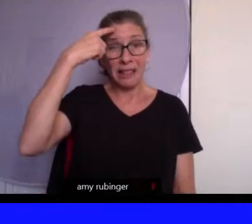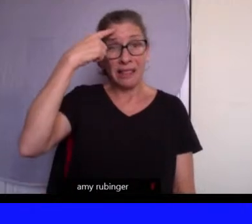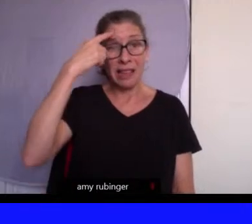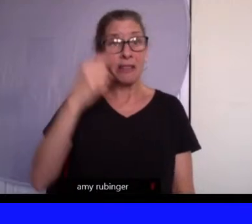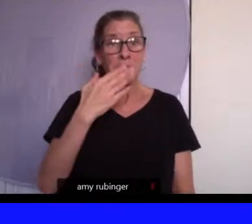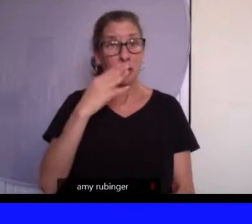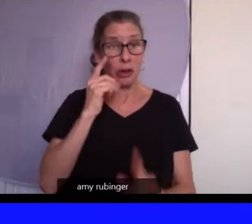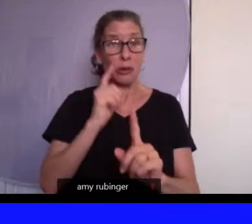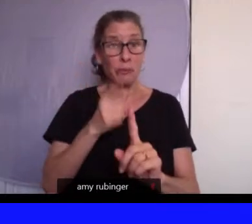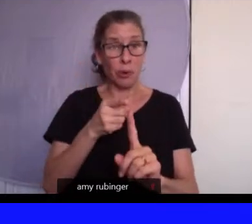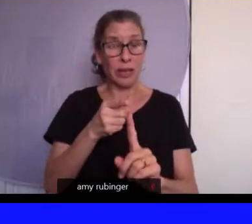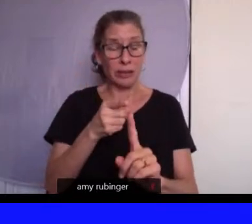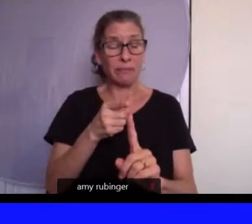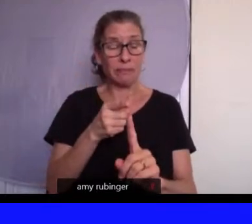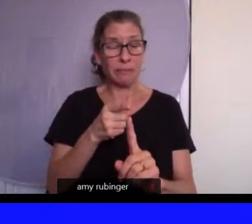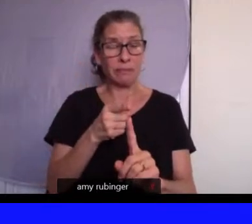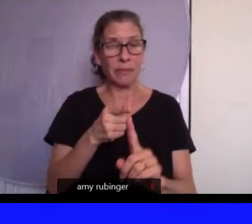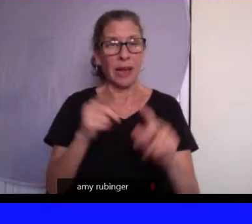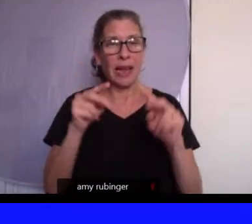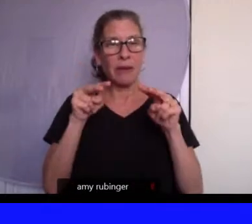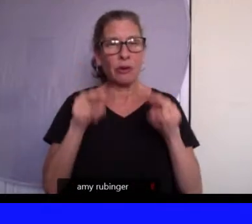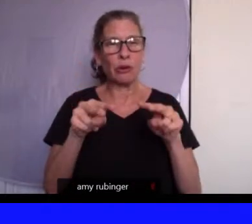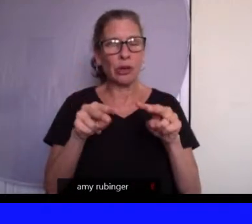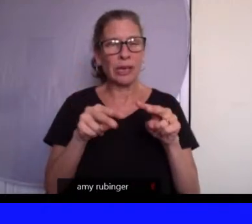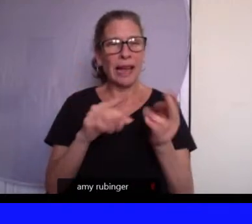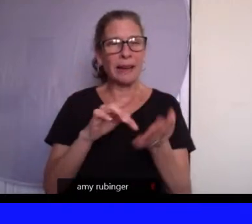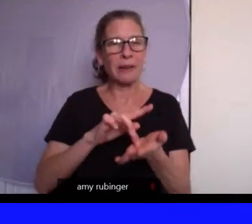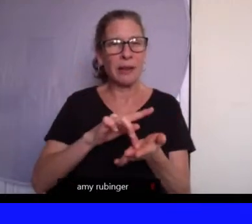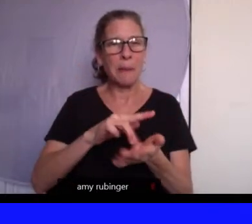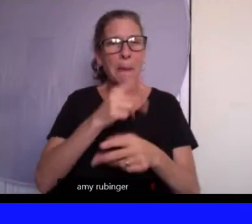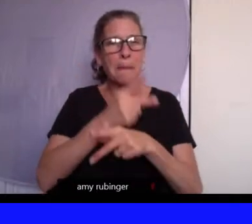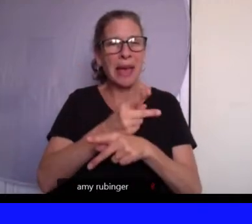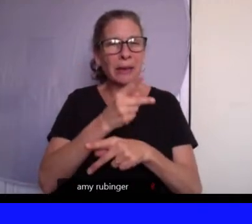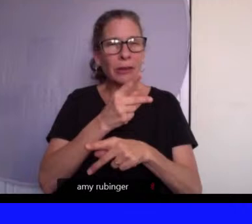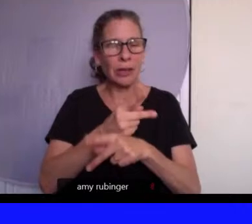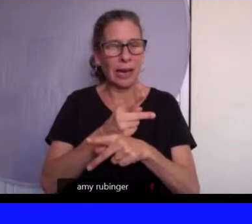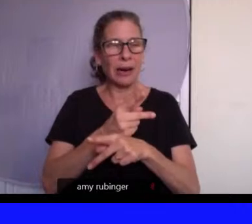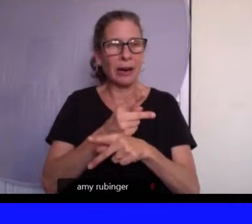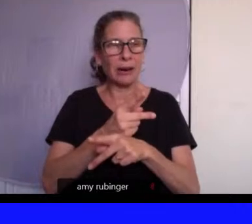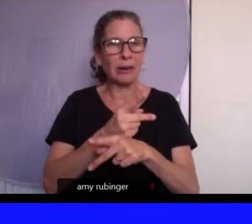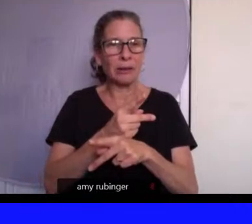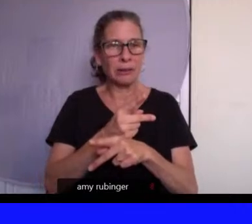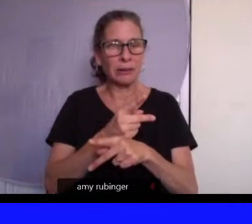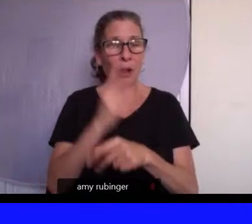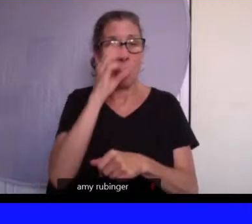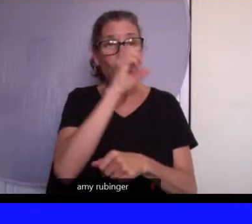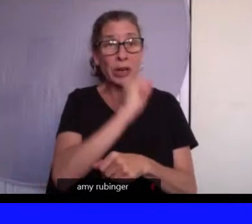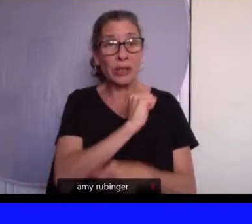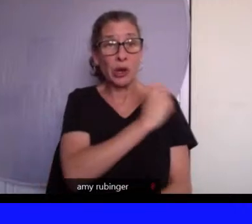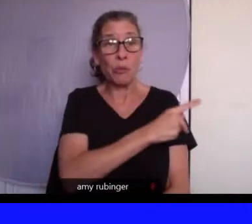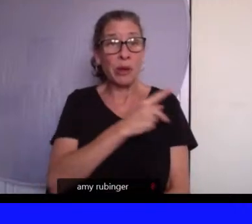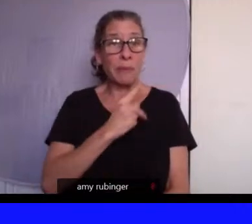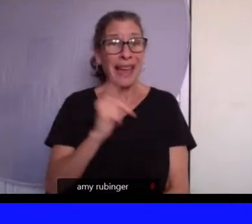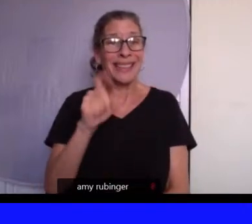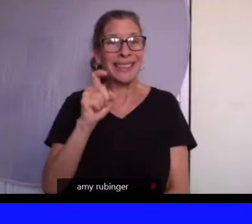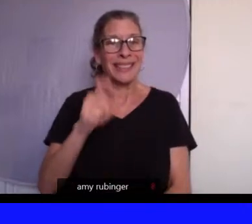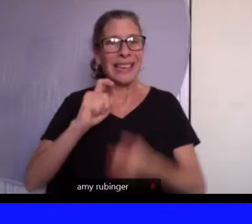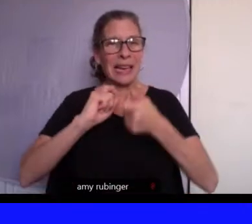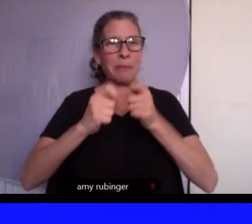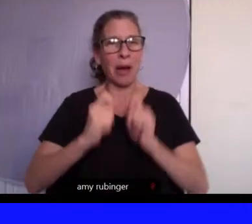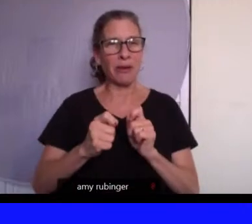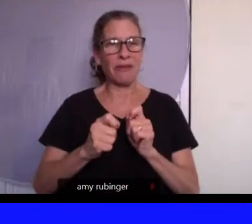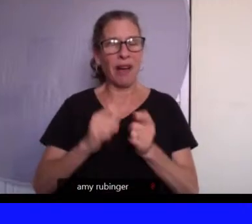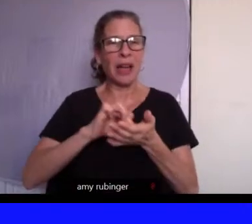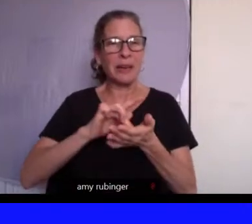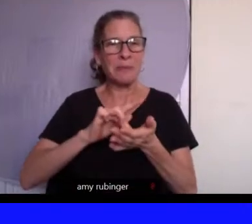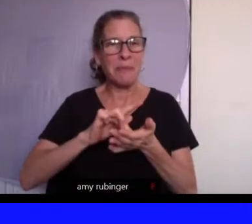community health worker program is set up with a caseload of 20, which I think is the right